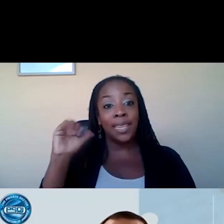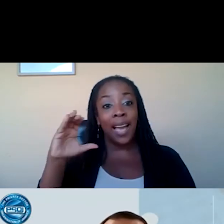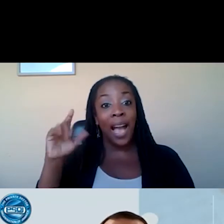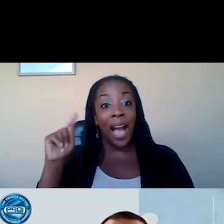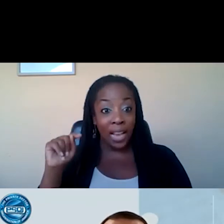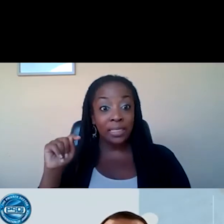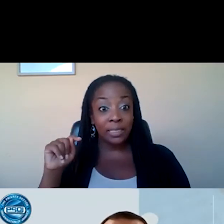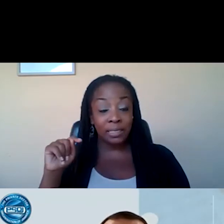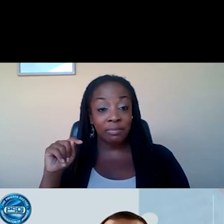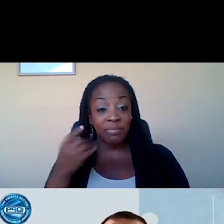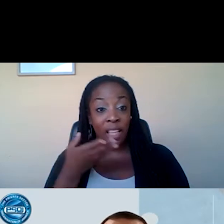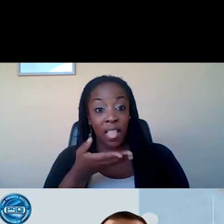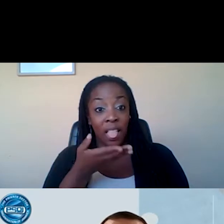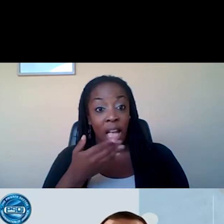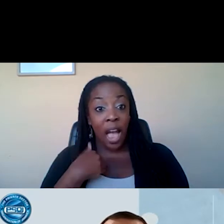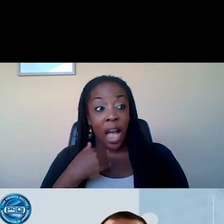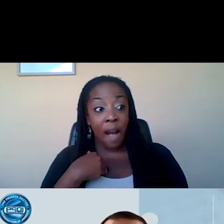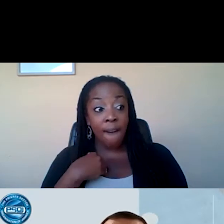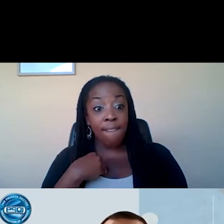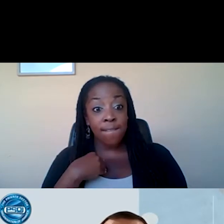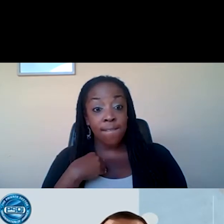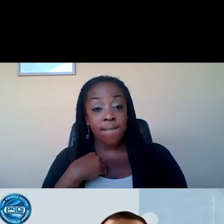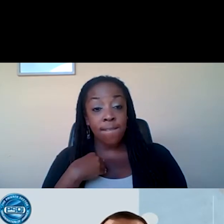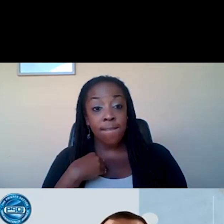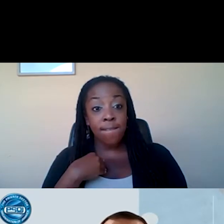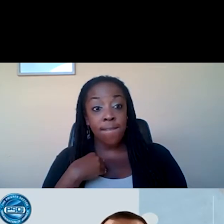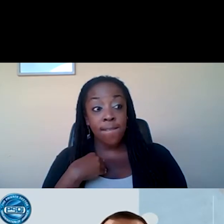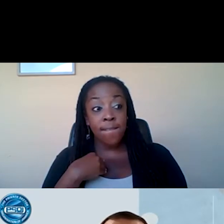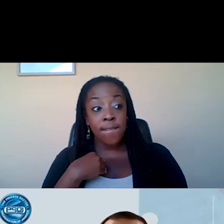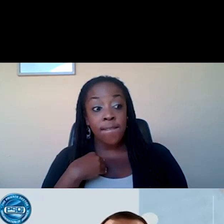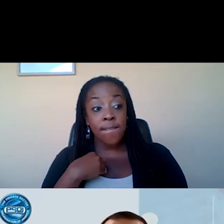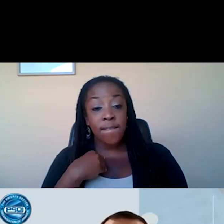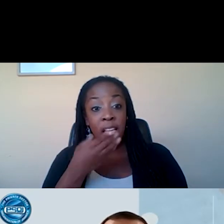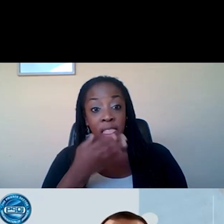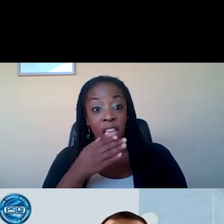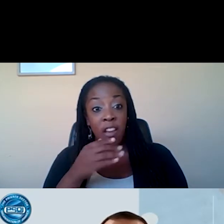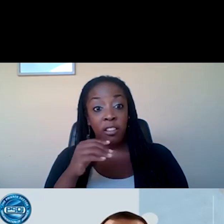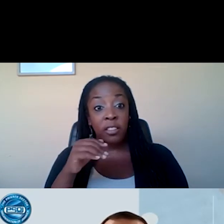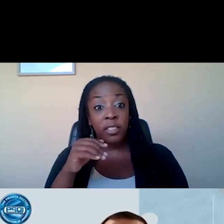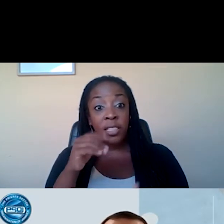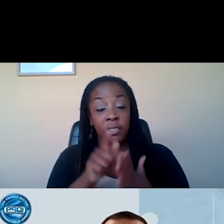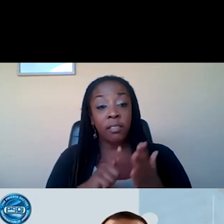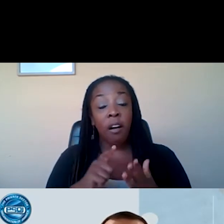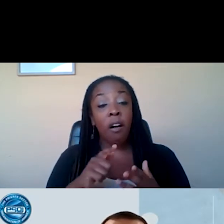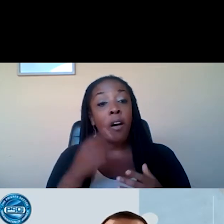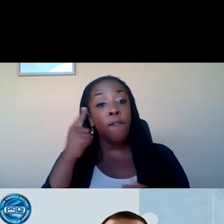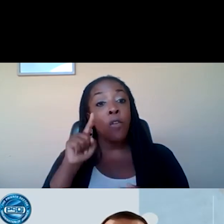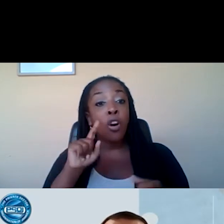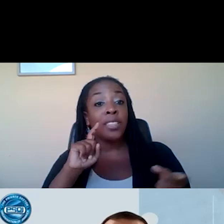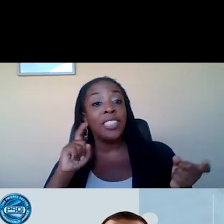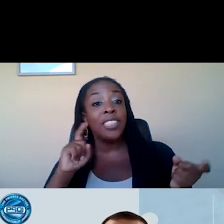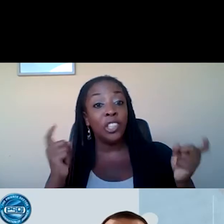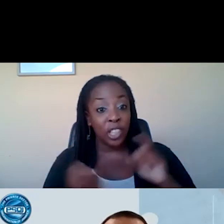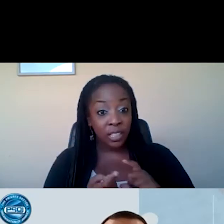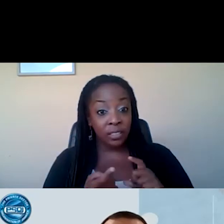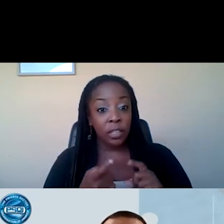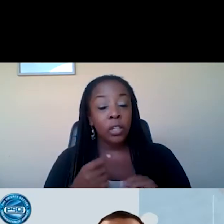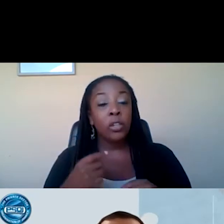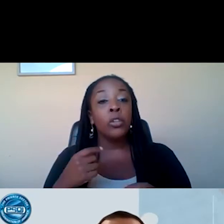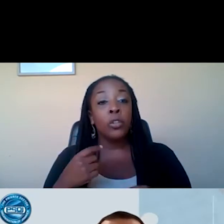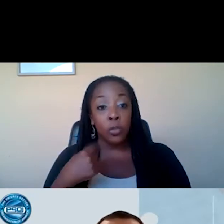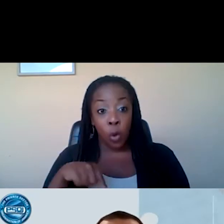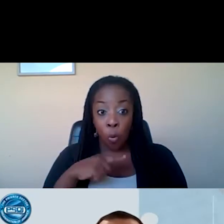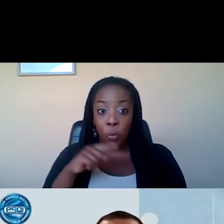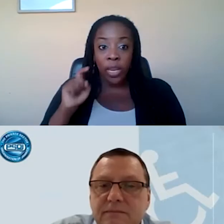provision for these changes. But what we need to do is to ensure that there's an enforcement of